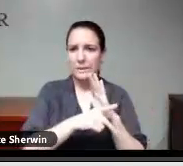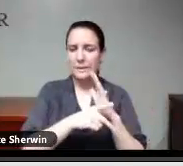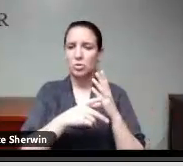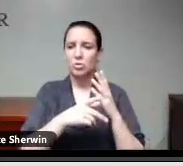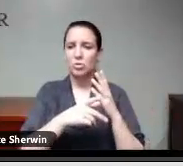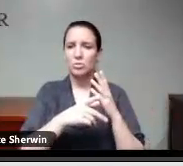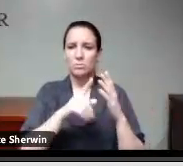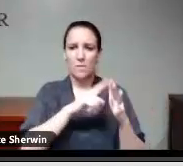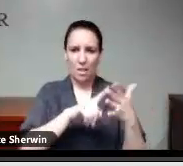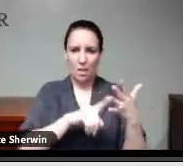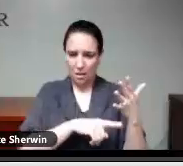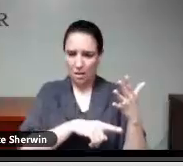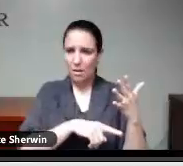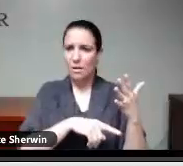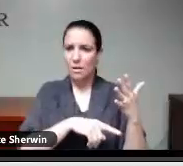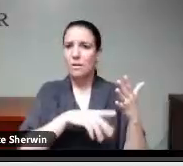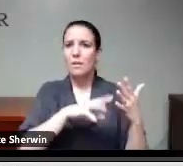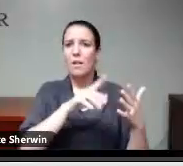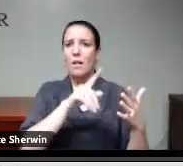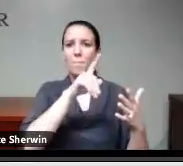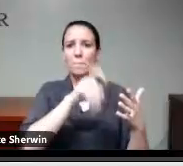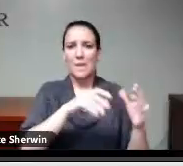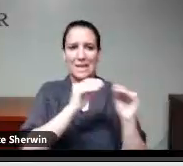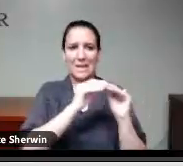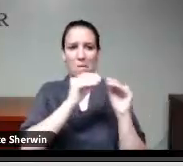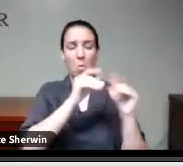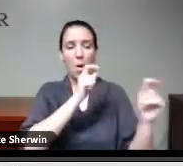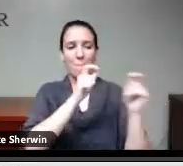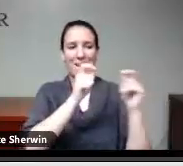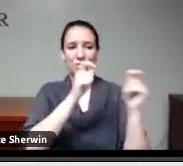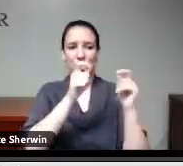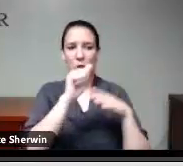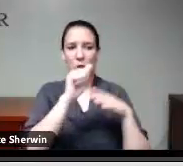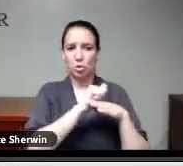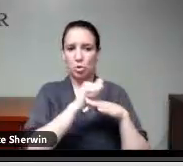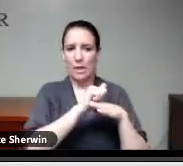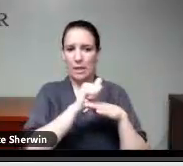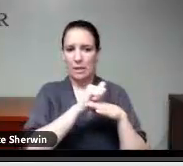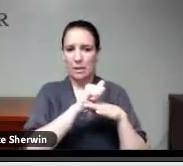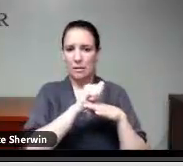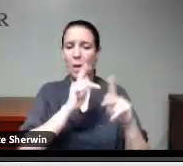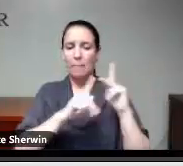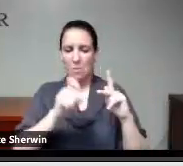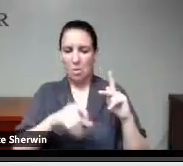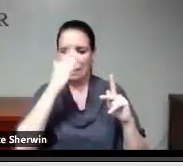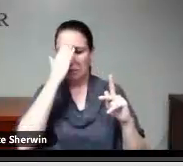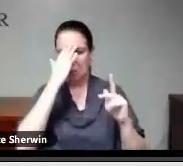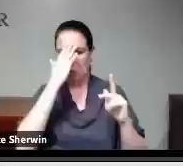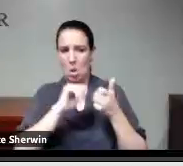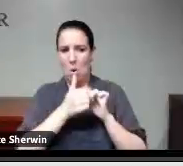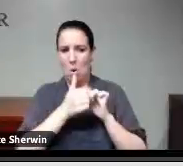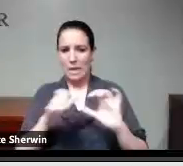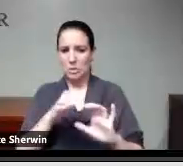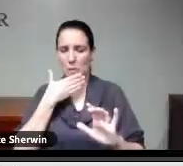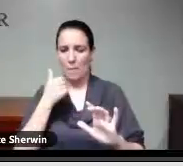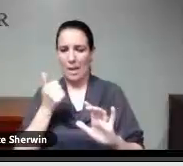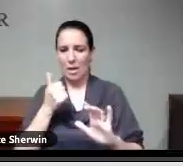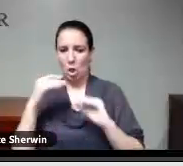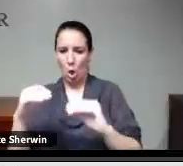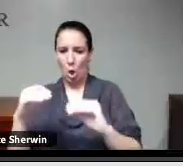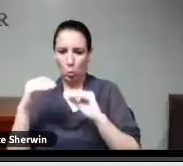what they found was that they needed more managerial training. People needed to understand how to do more effective coaching,